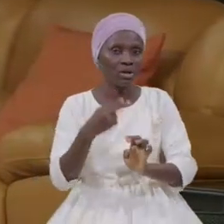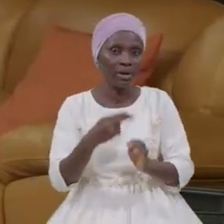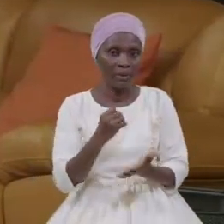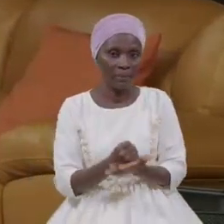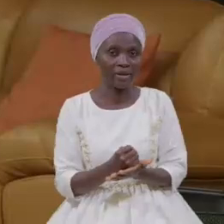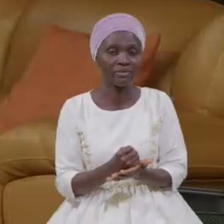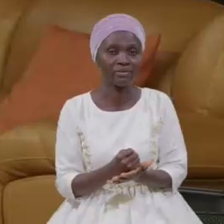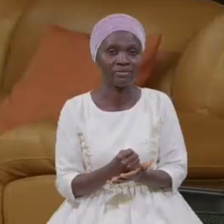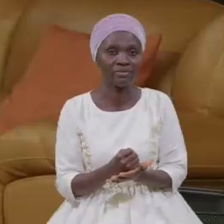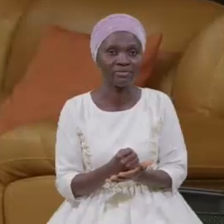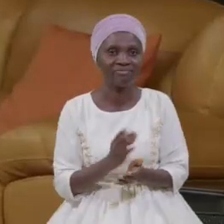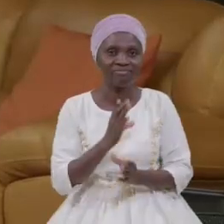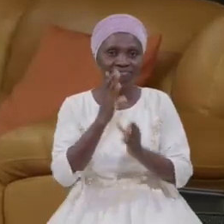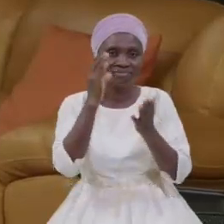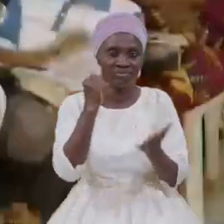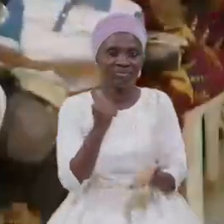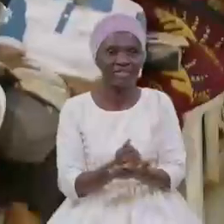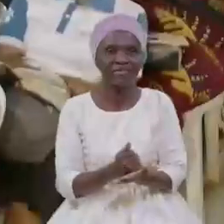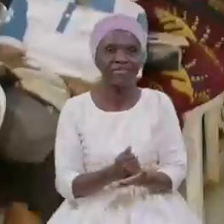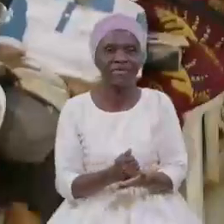Why is your amen so far away?